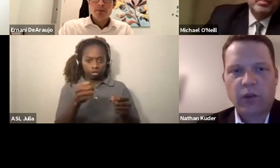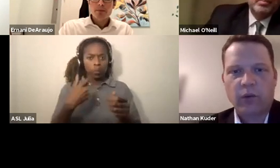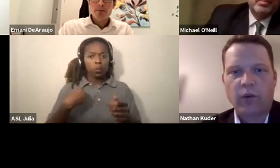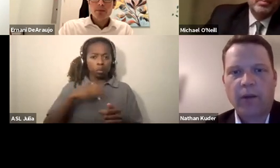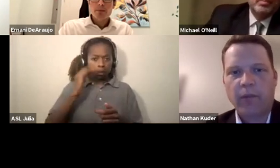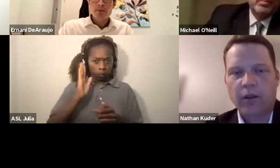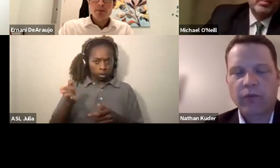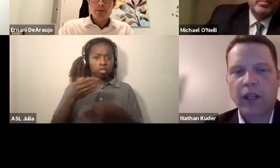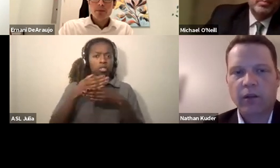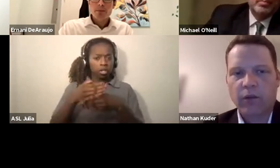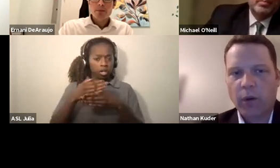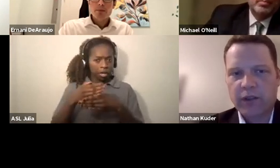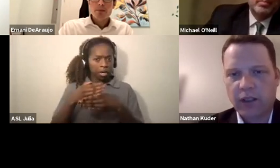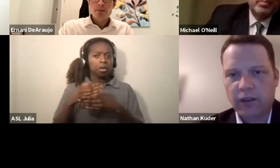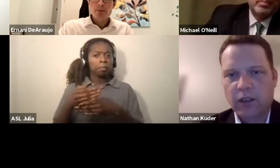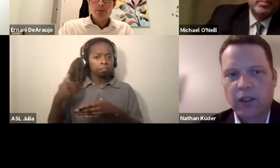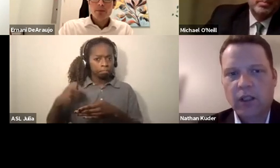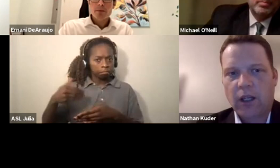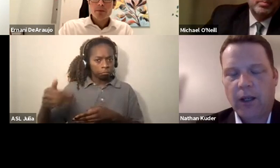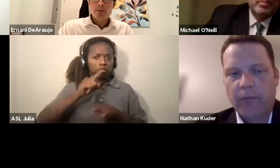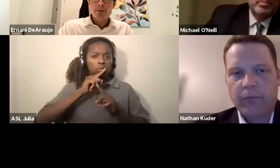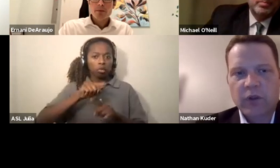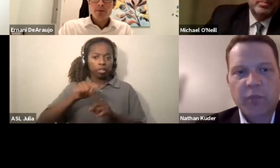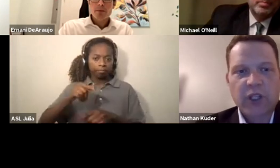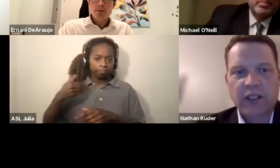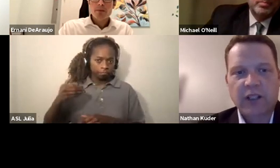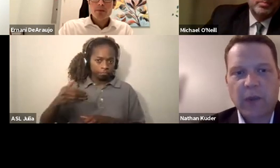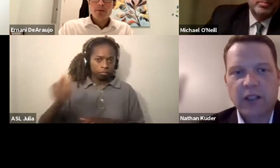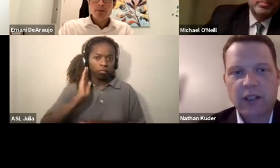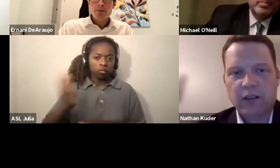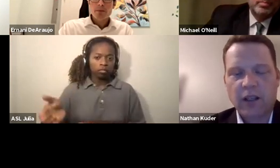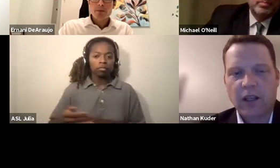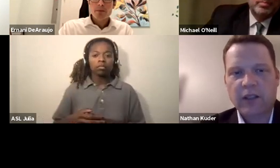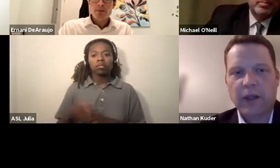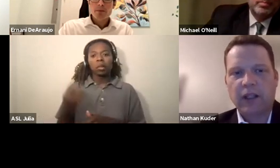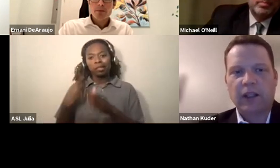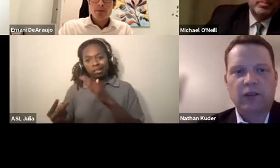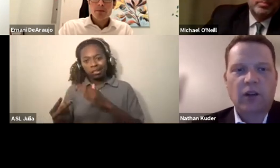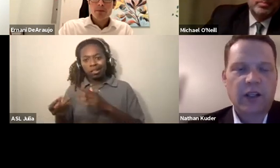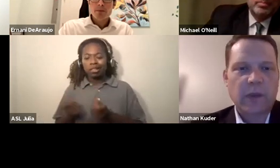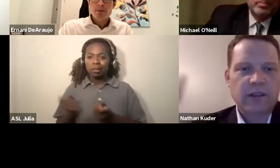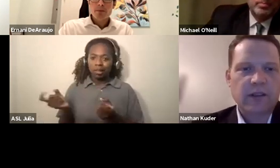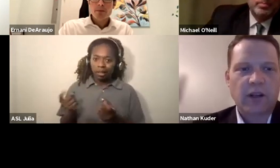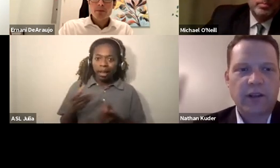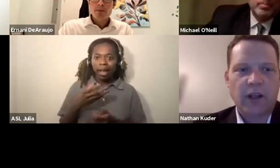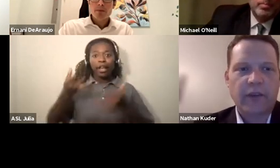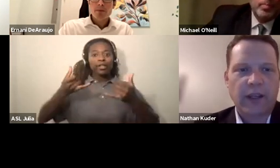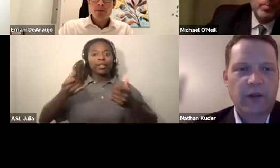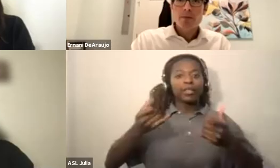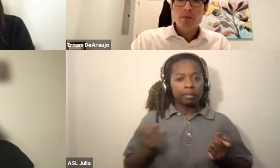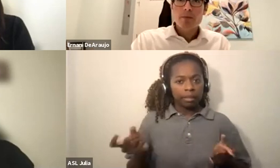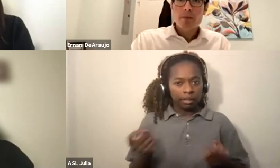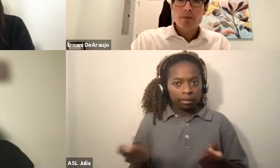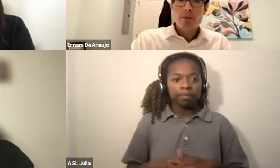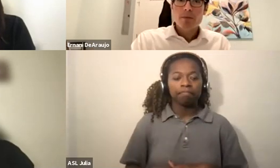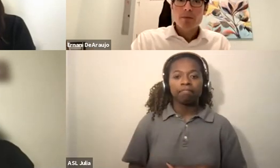share with you um regular reports on um sort of projected expended and expending and current expenses on on that